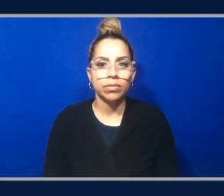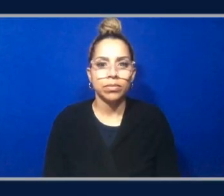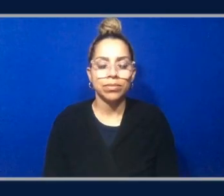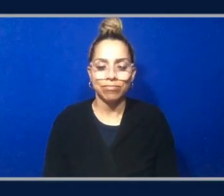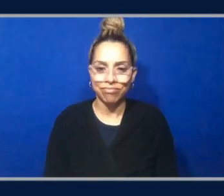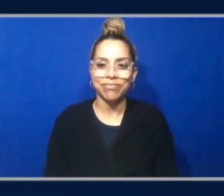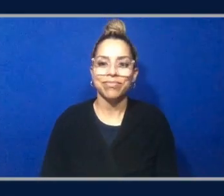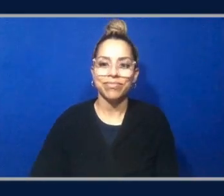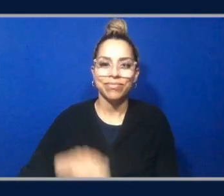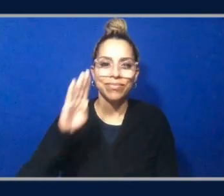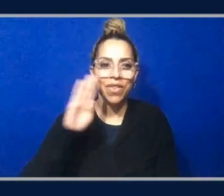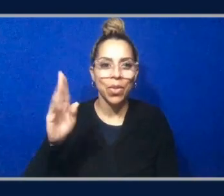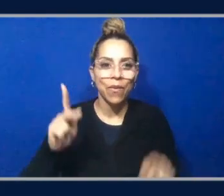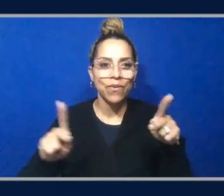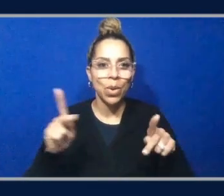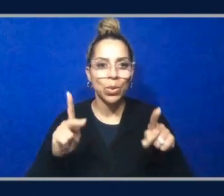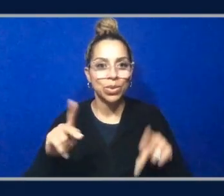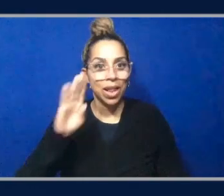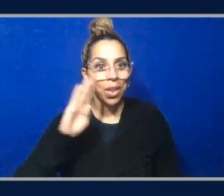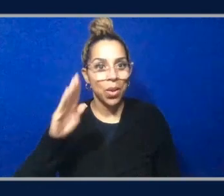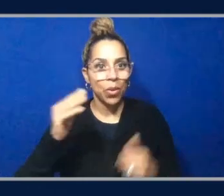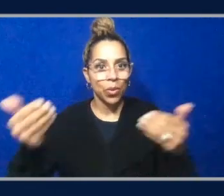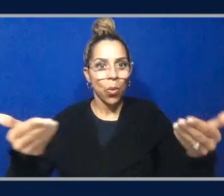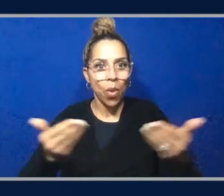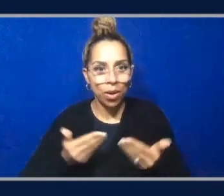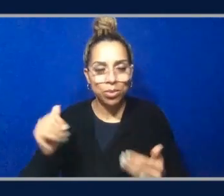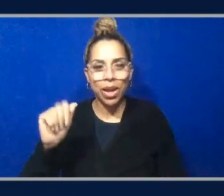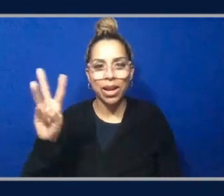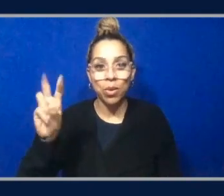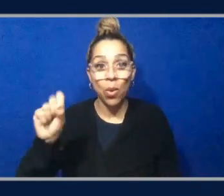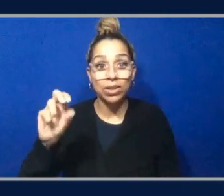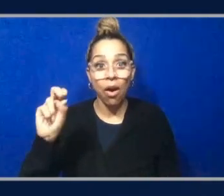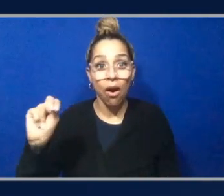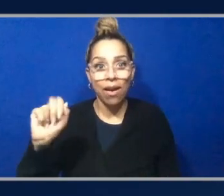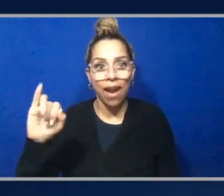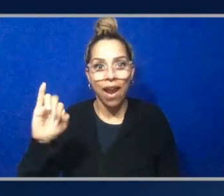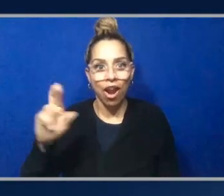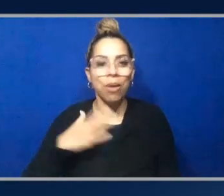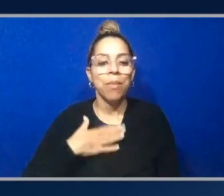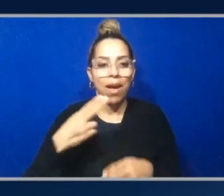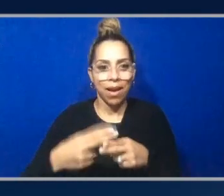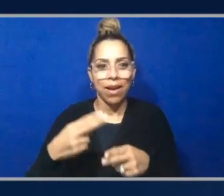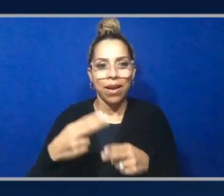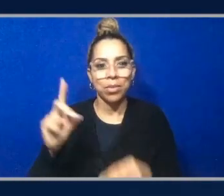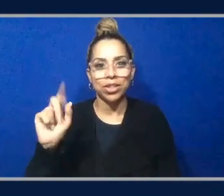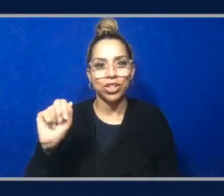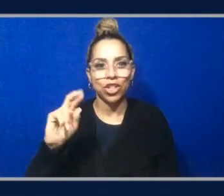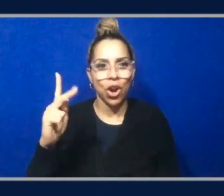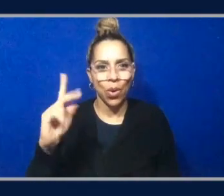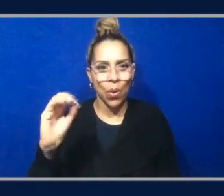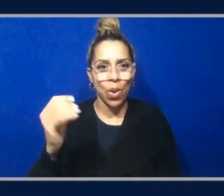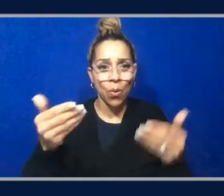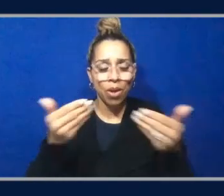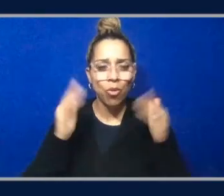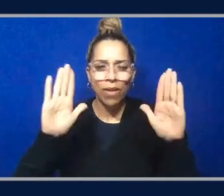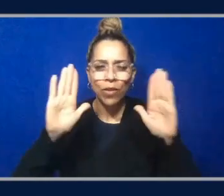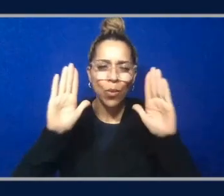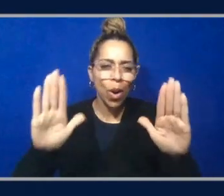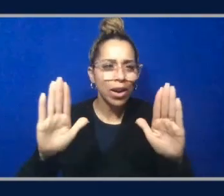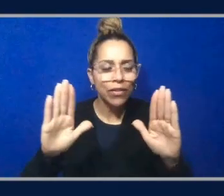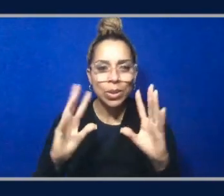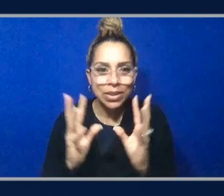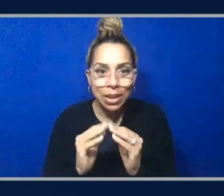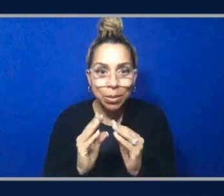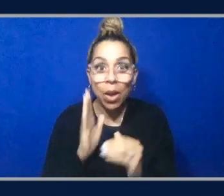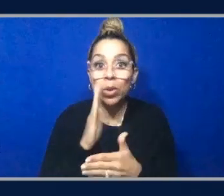Hello, folks. Hello, and welcome to AWS OnAir. My name is Darko, and welcome to this wonderful, wonderful little segment, which I'm going to share with my co-host